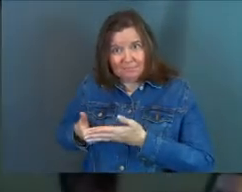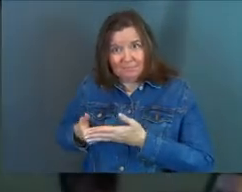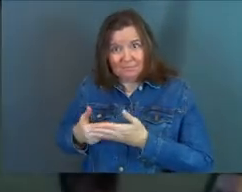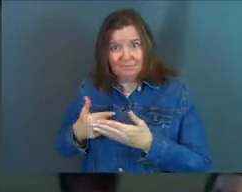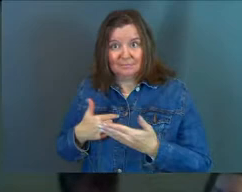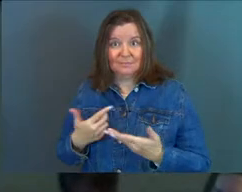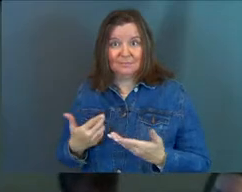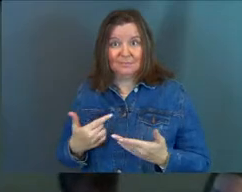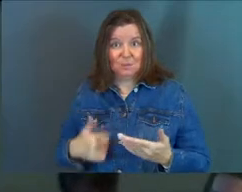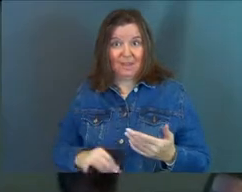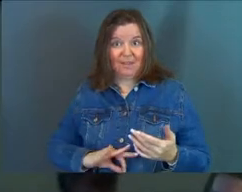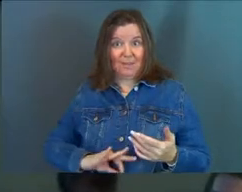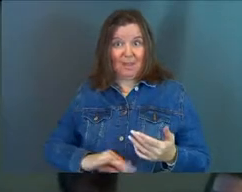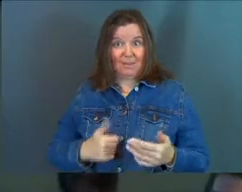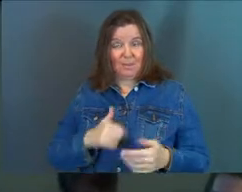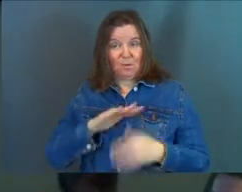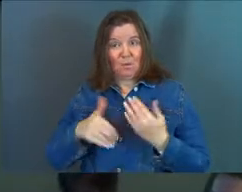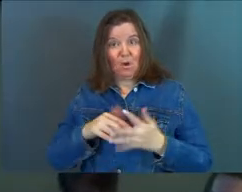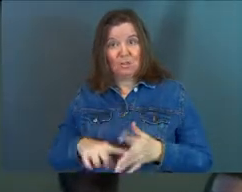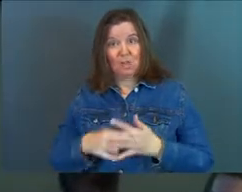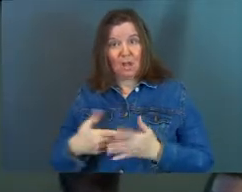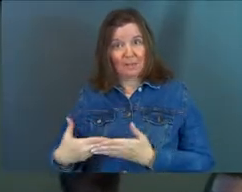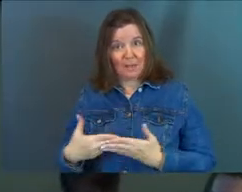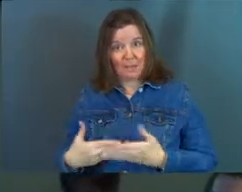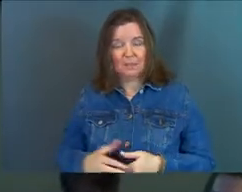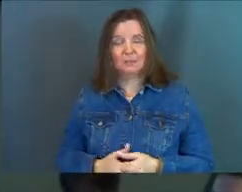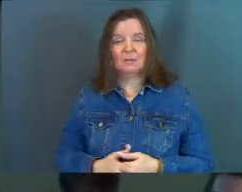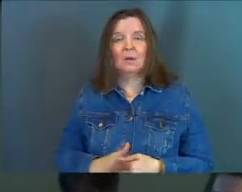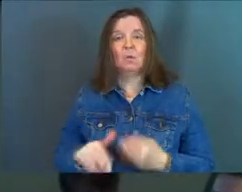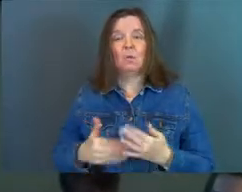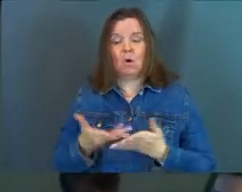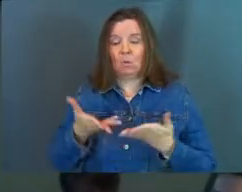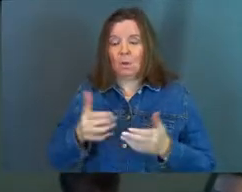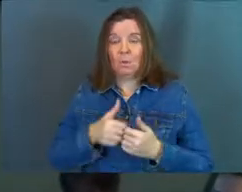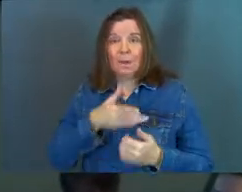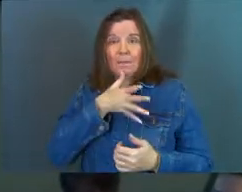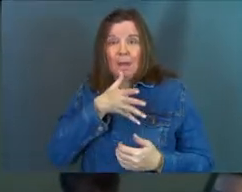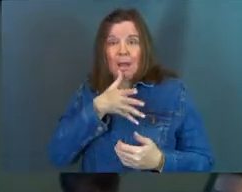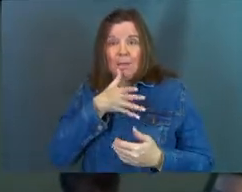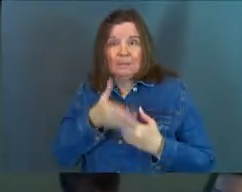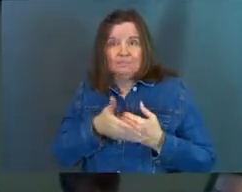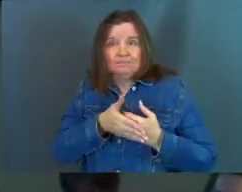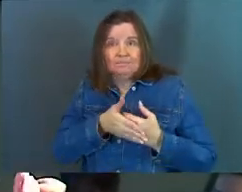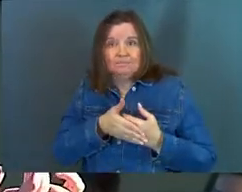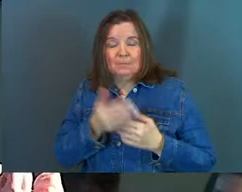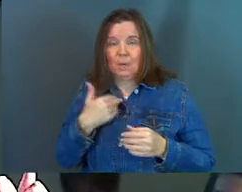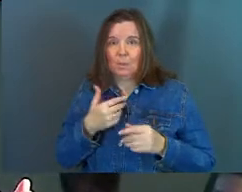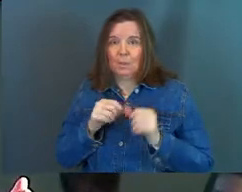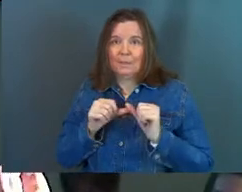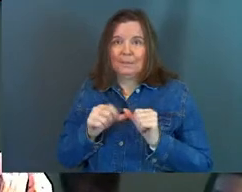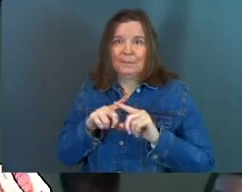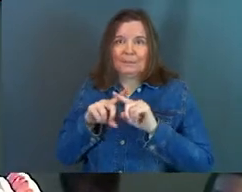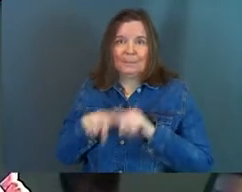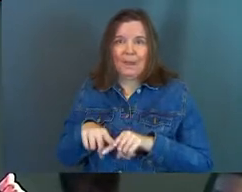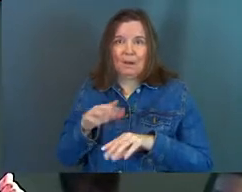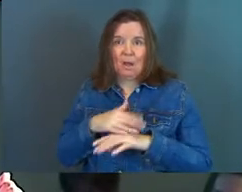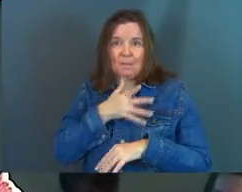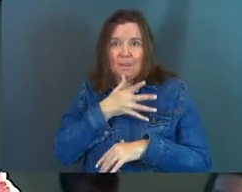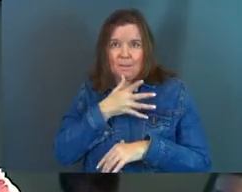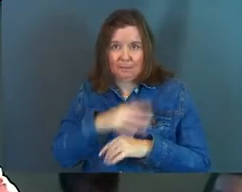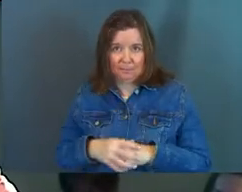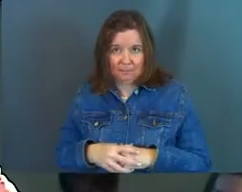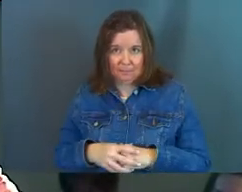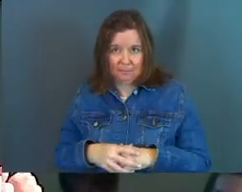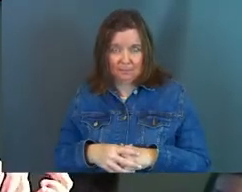button? Right? We all start as a baby. And we're all right there with mama. And we're completely dependent on mama.